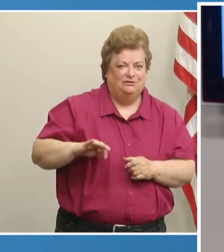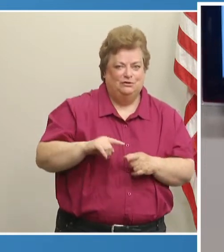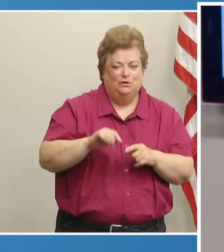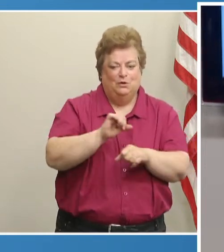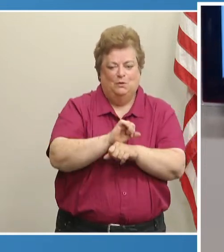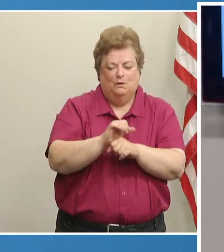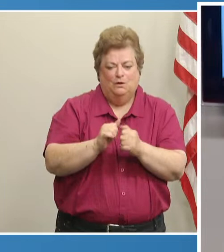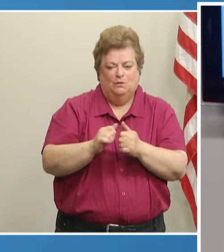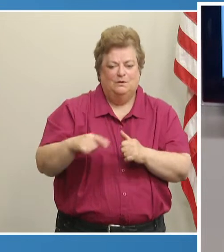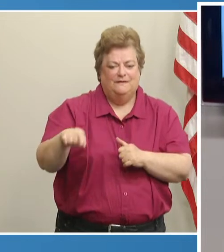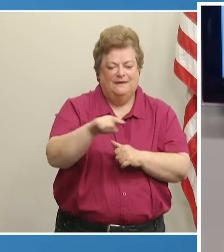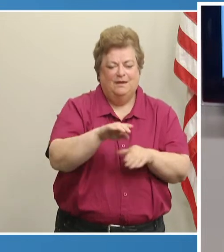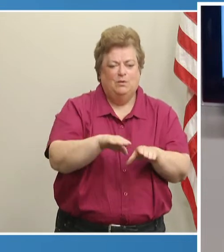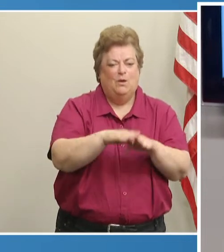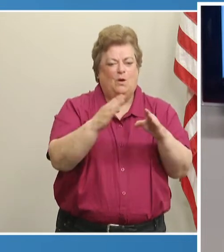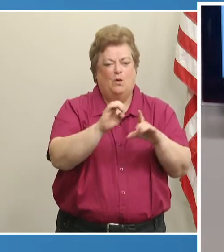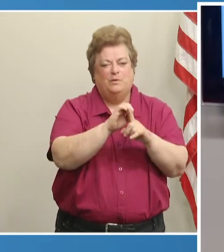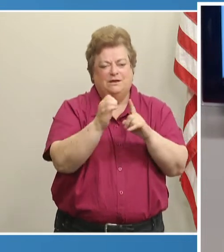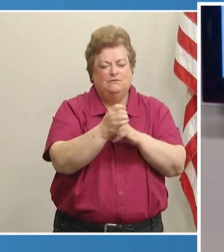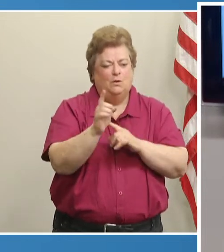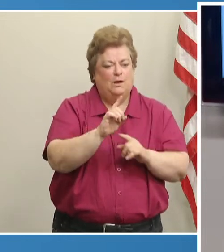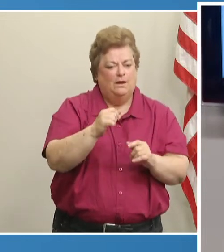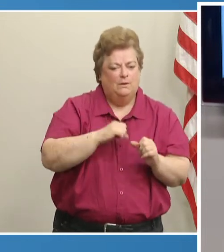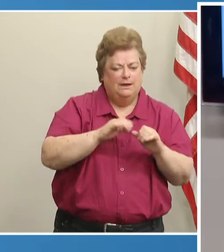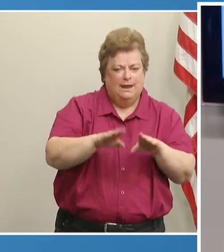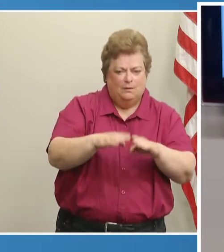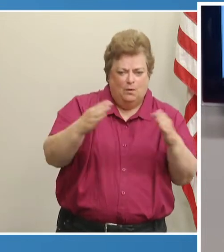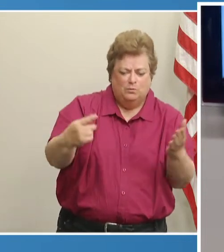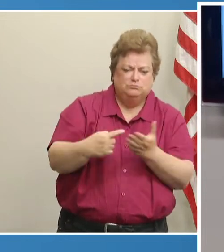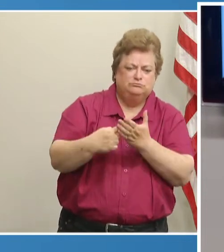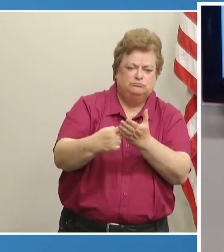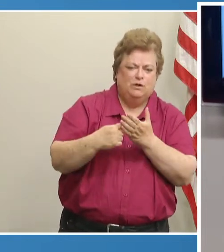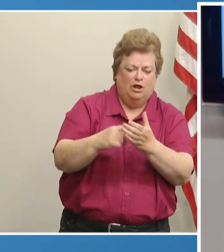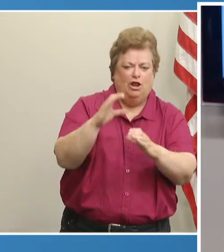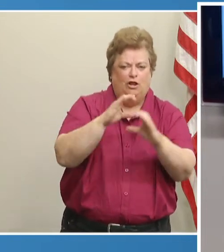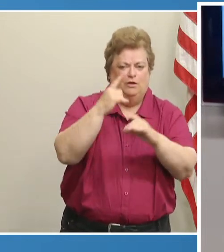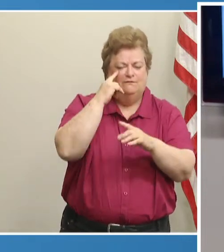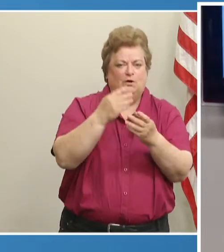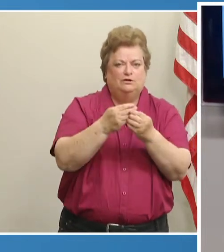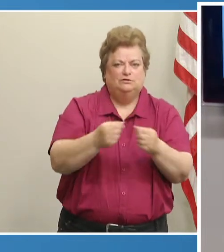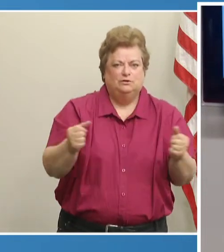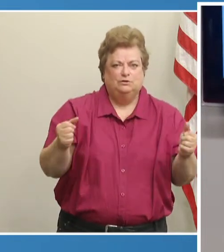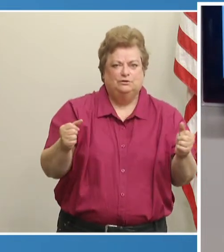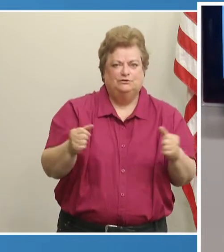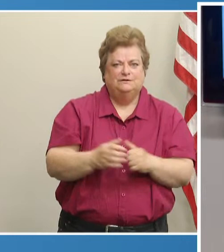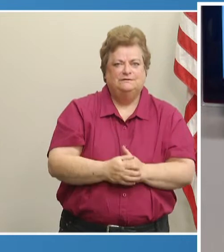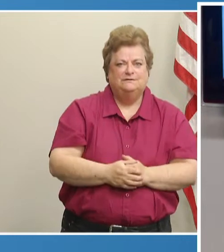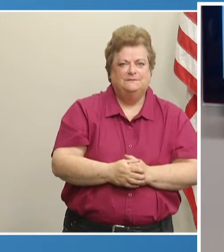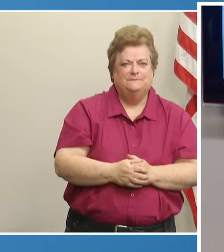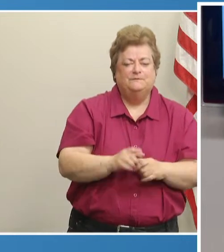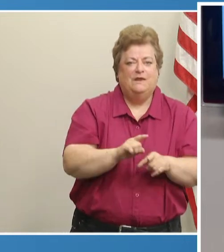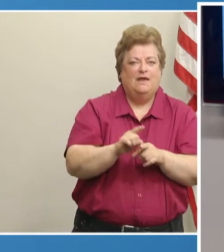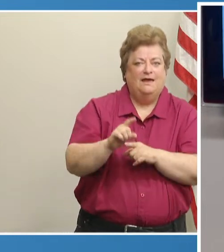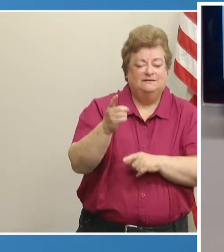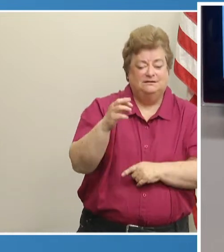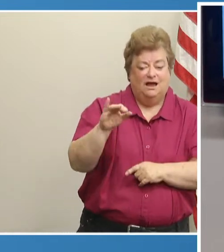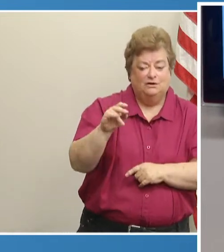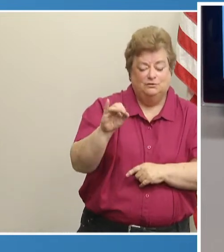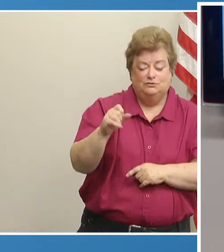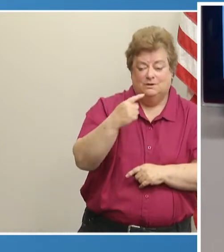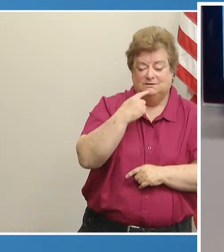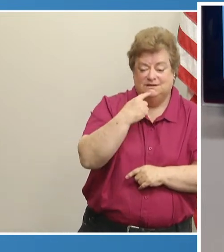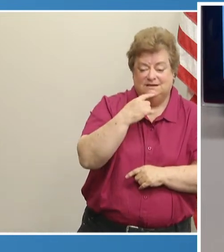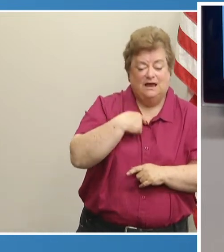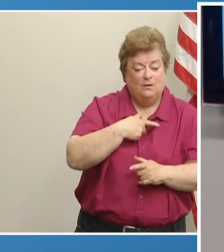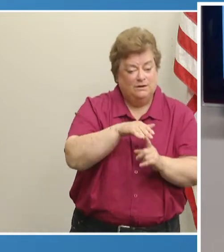open environment where we really discuss and look for solutions. So as Dr. Joel said, and I want to remind